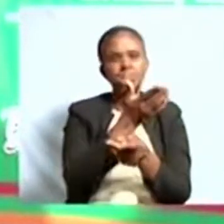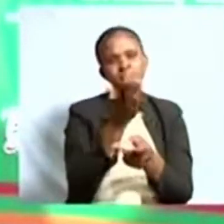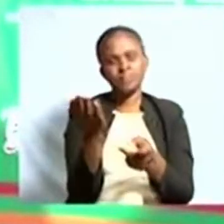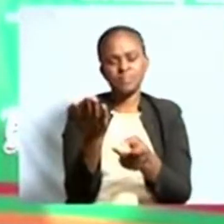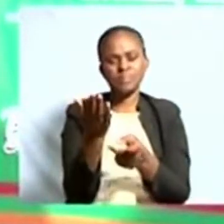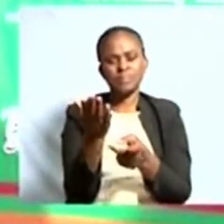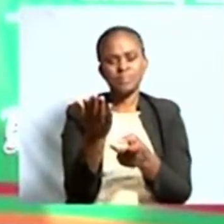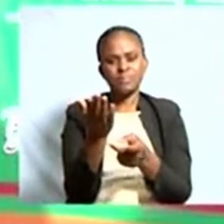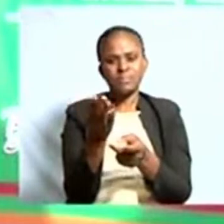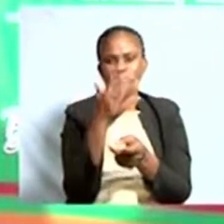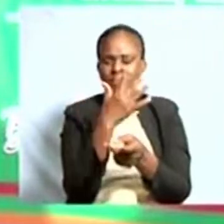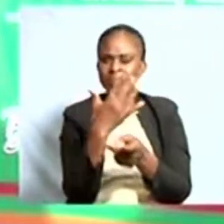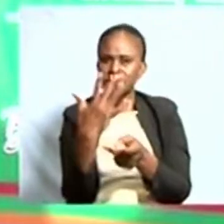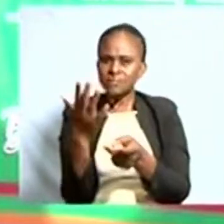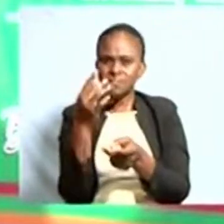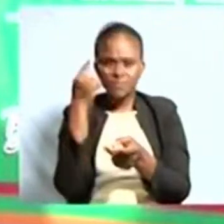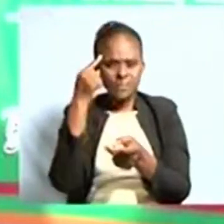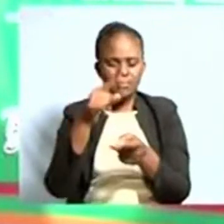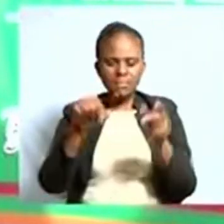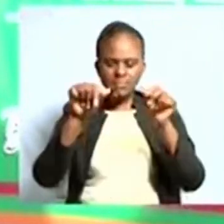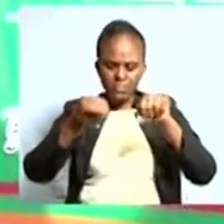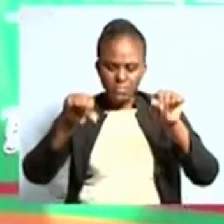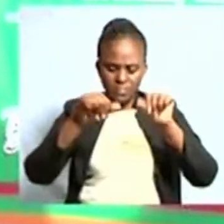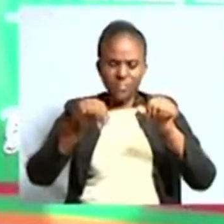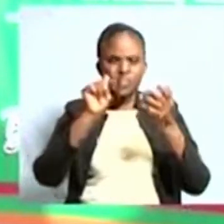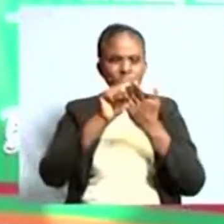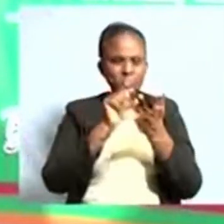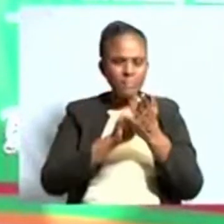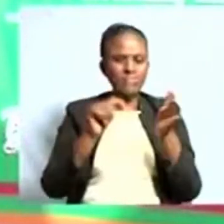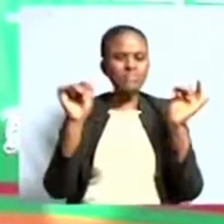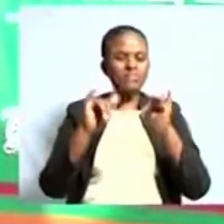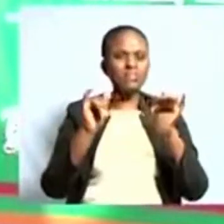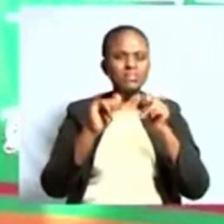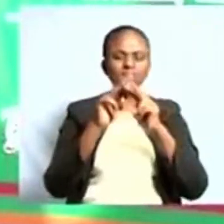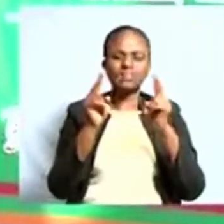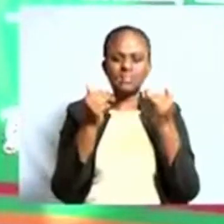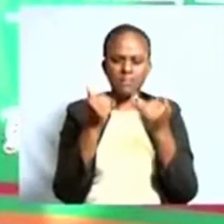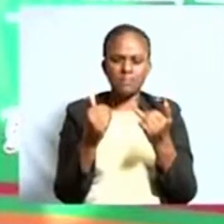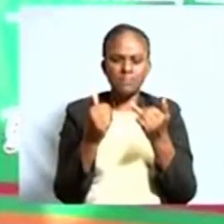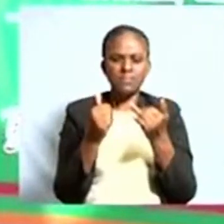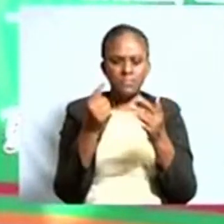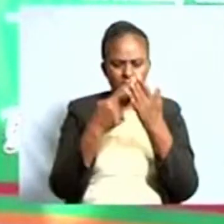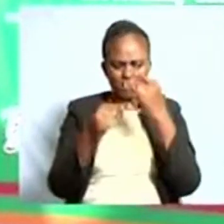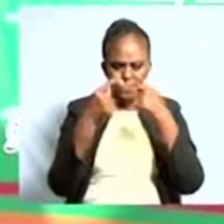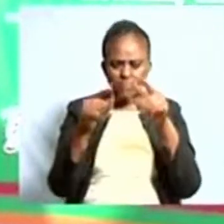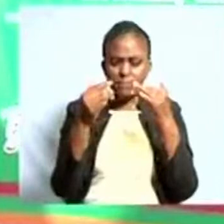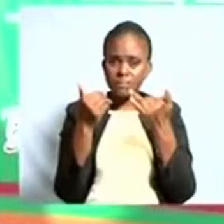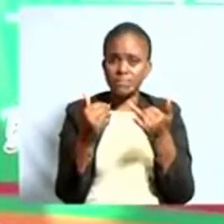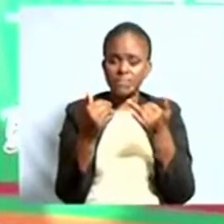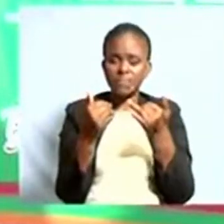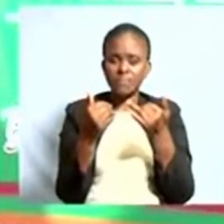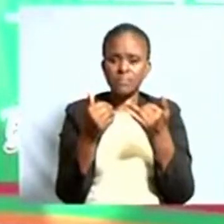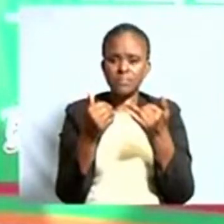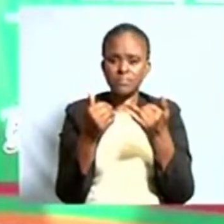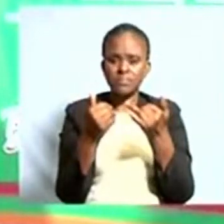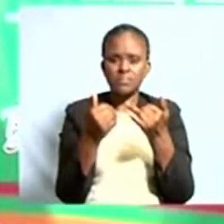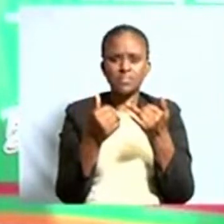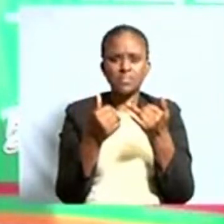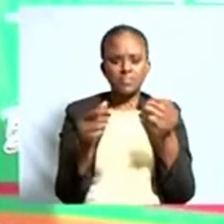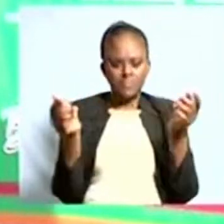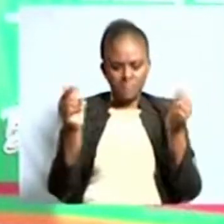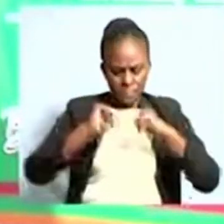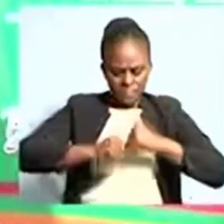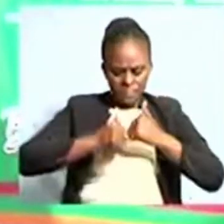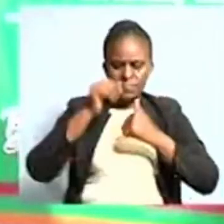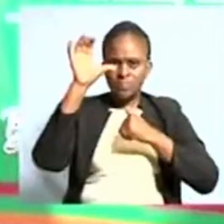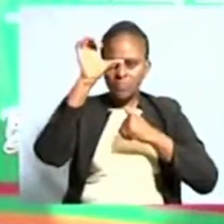the products for analysis tests. Okay. Yeah. So what happens is, once we suspect